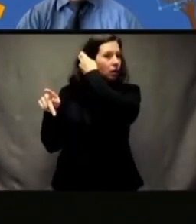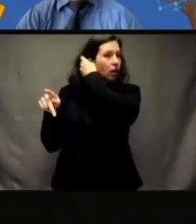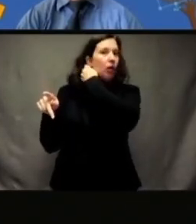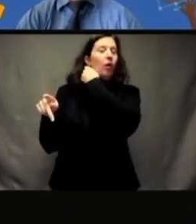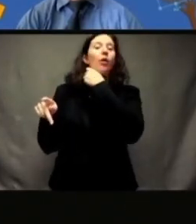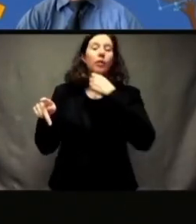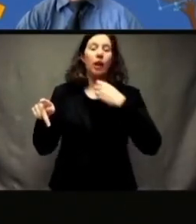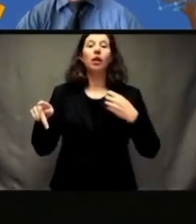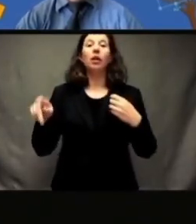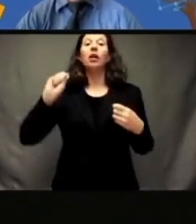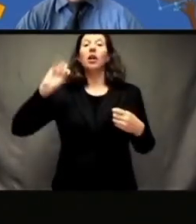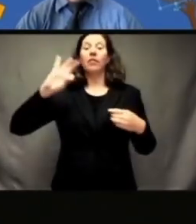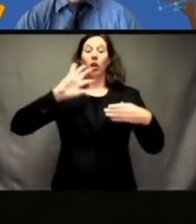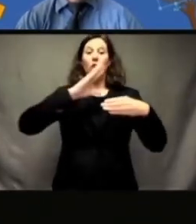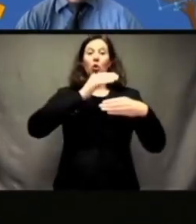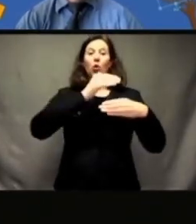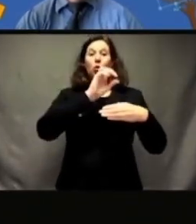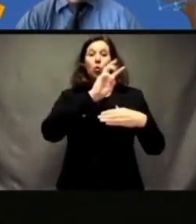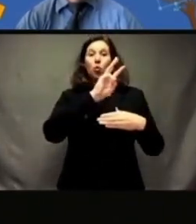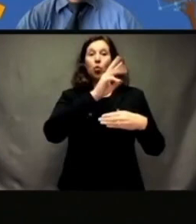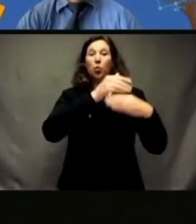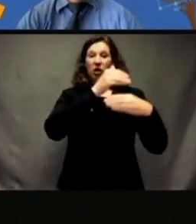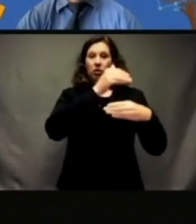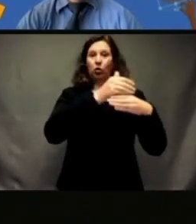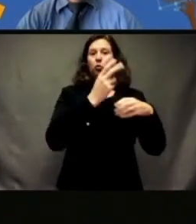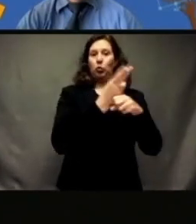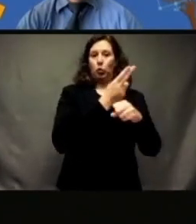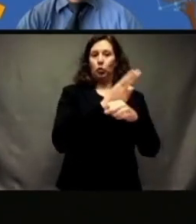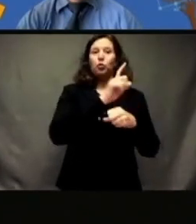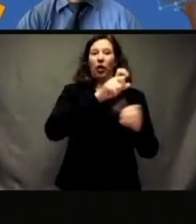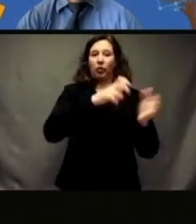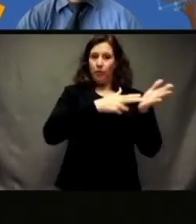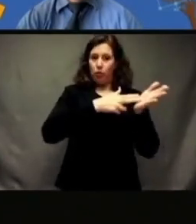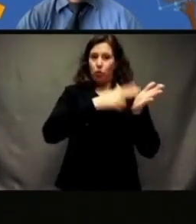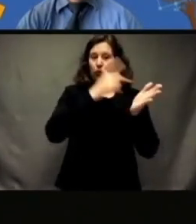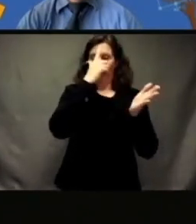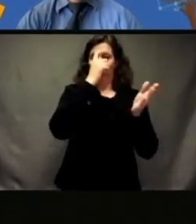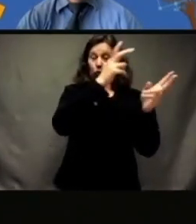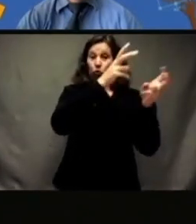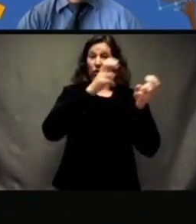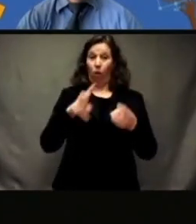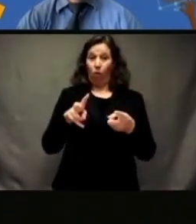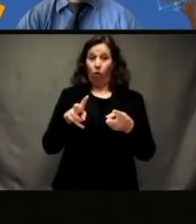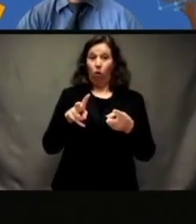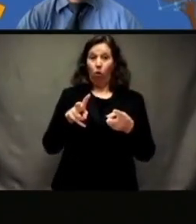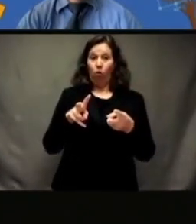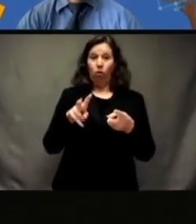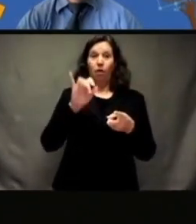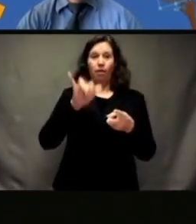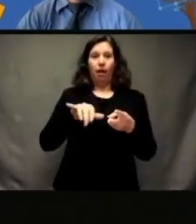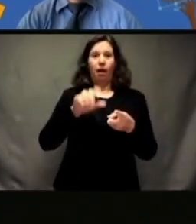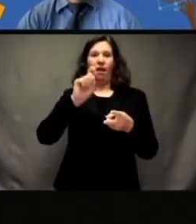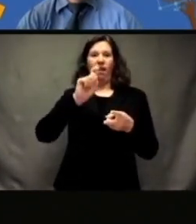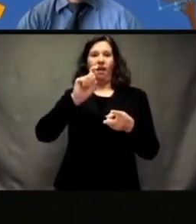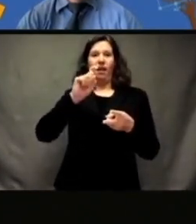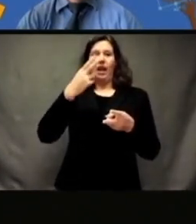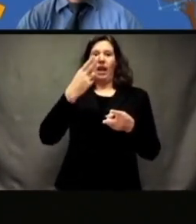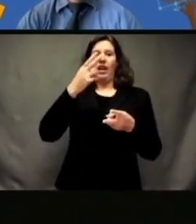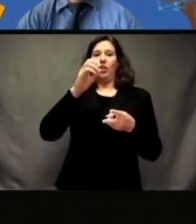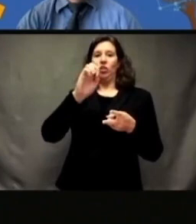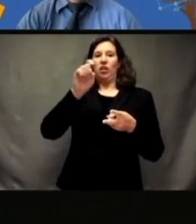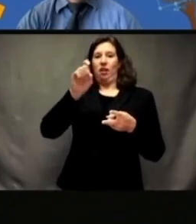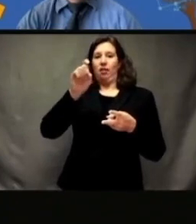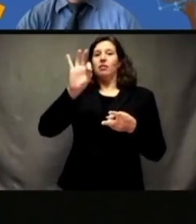with Windows, that's what I'm doing. You have to be sure because when you download the hex file, it comes in a zip